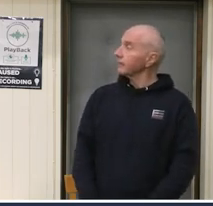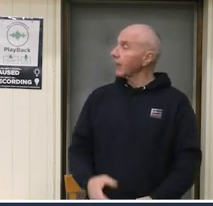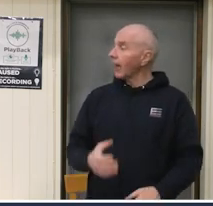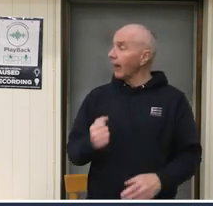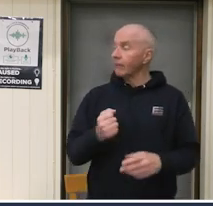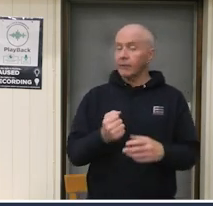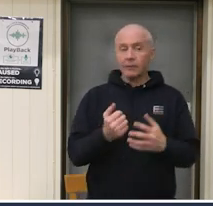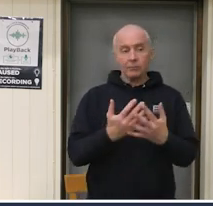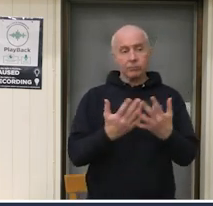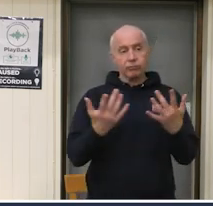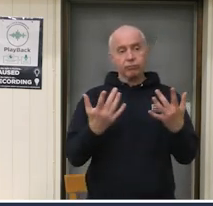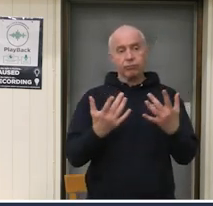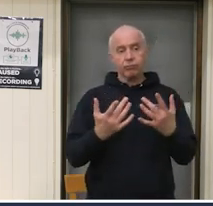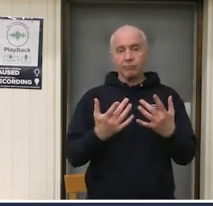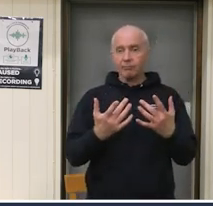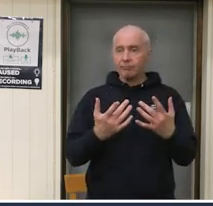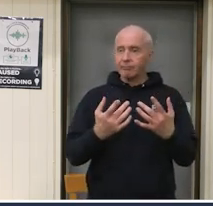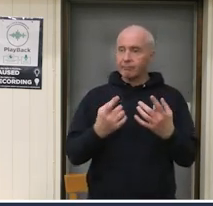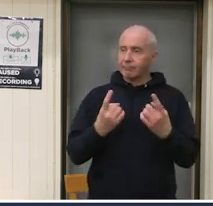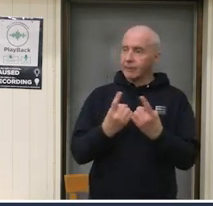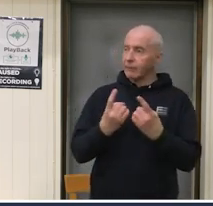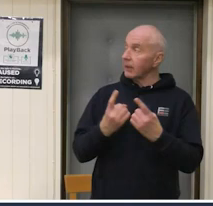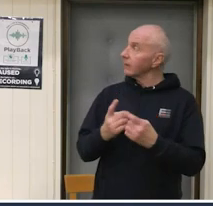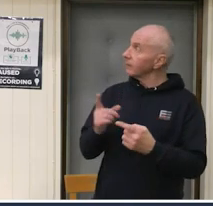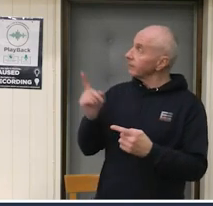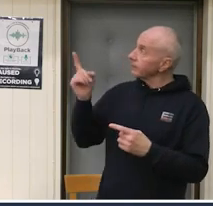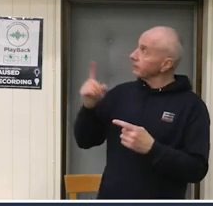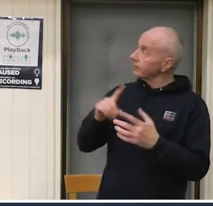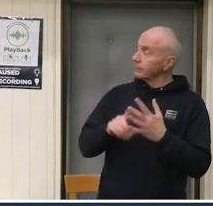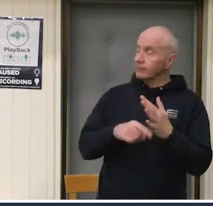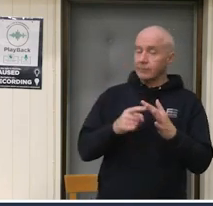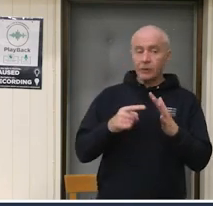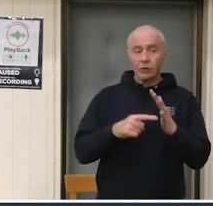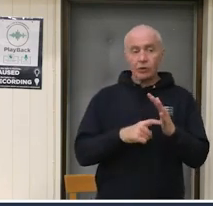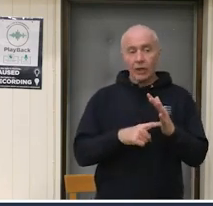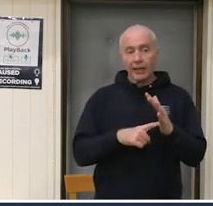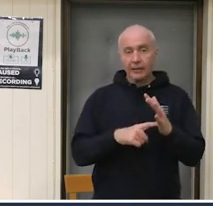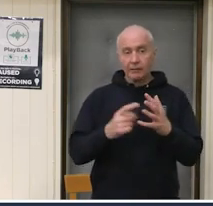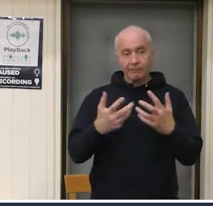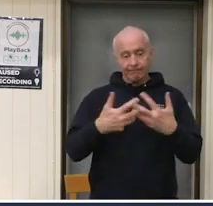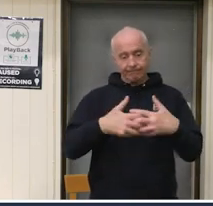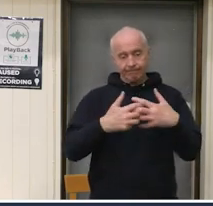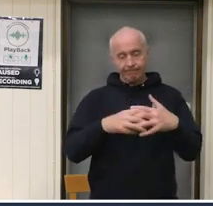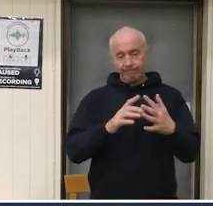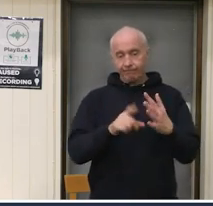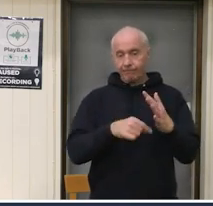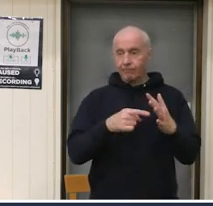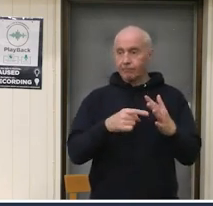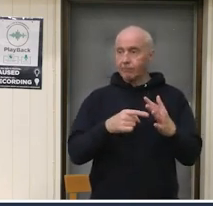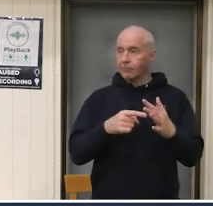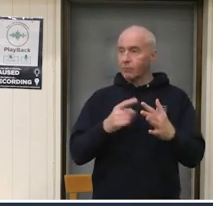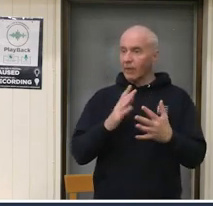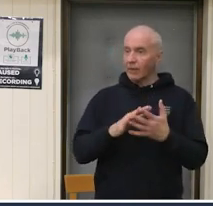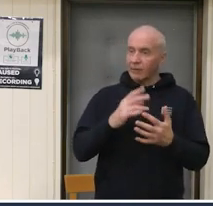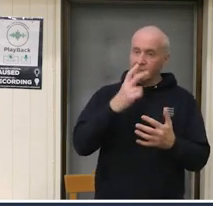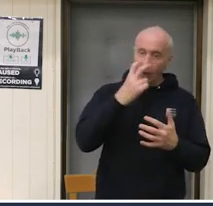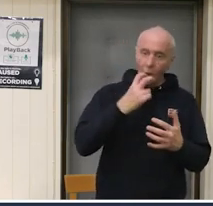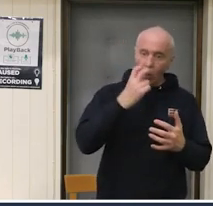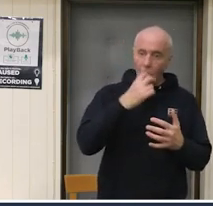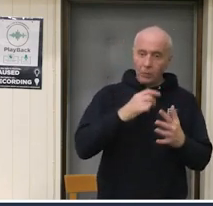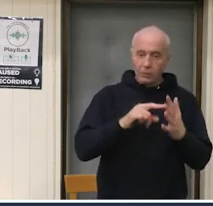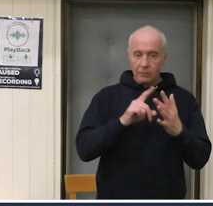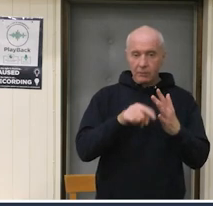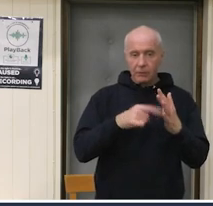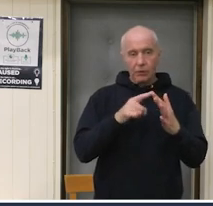particularly the one I'm talking to you about here is Jet. Now, you can see from the picture, Jet's old. Jet's been